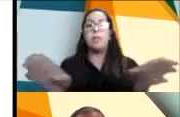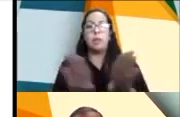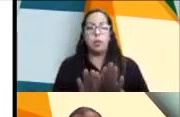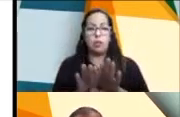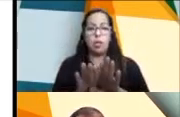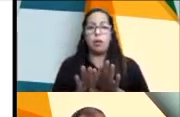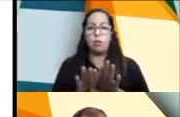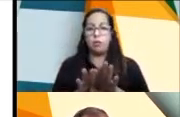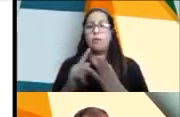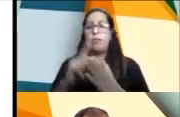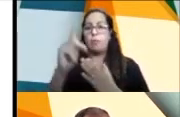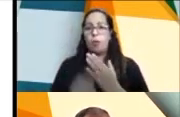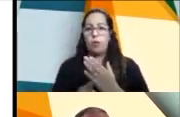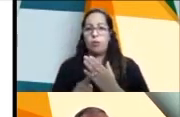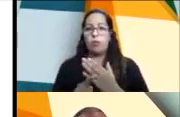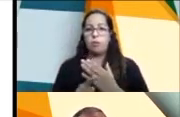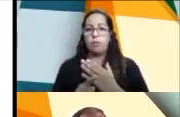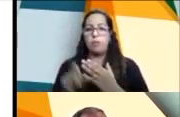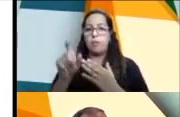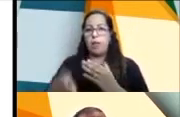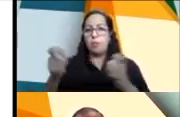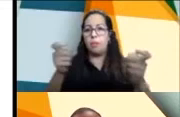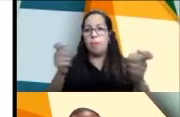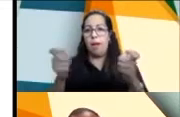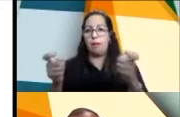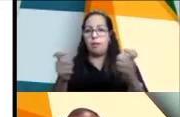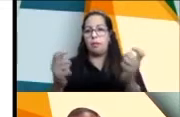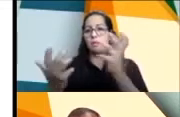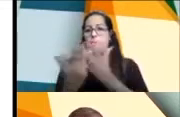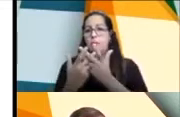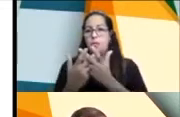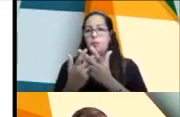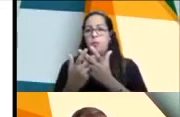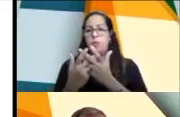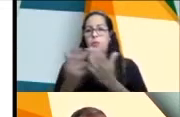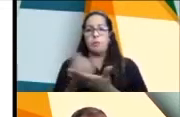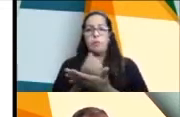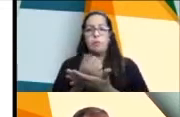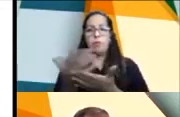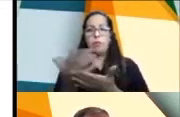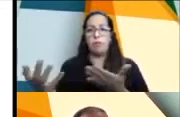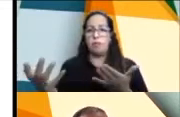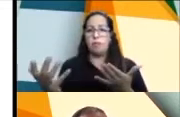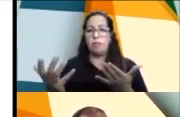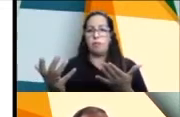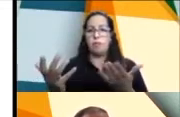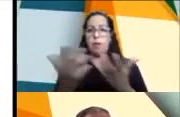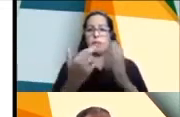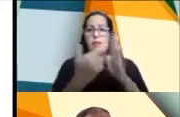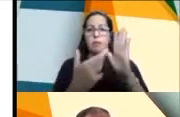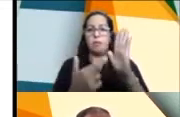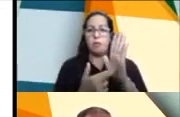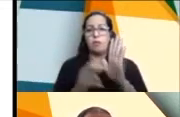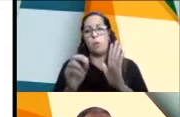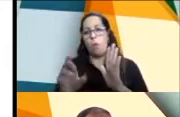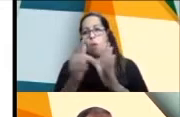has to be managed in compliance with all applicable regulations and laws,